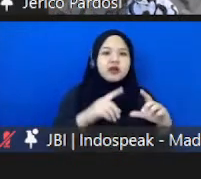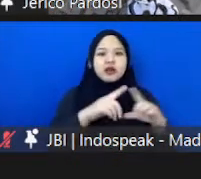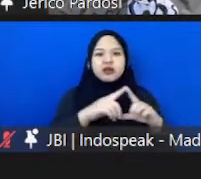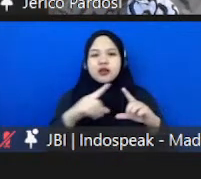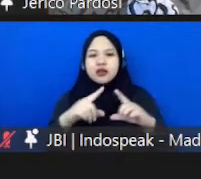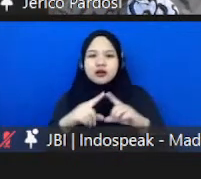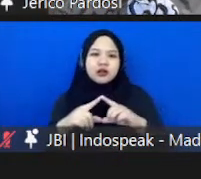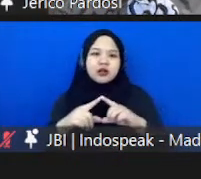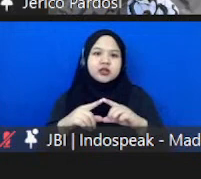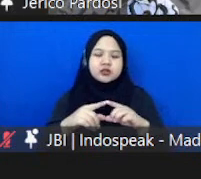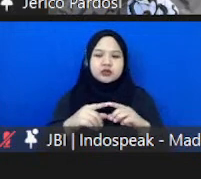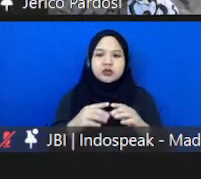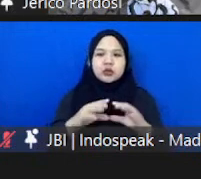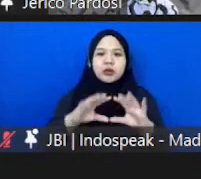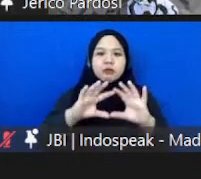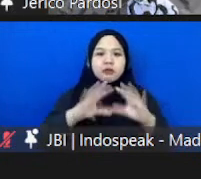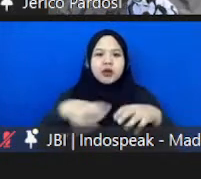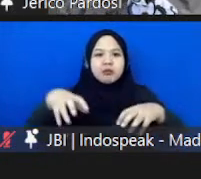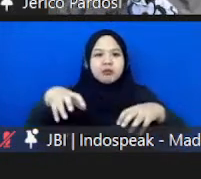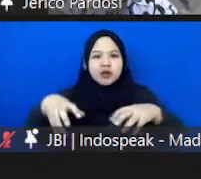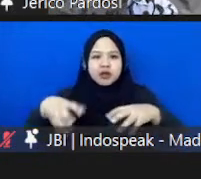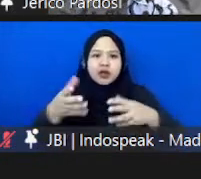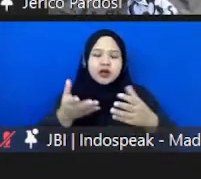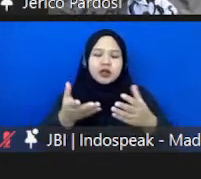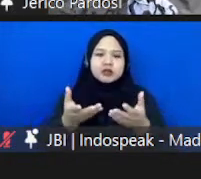the good facilities and the